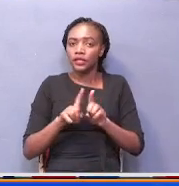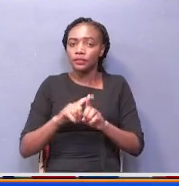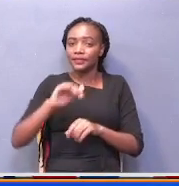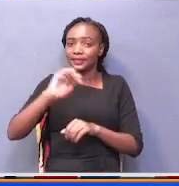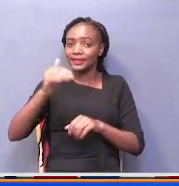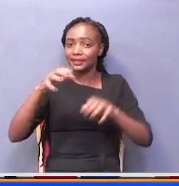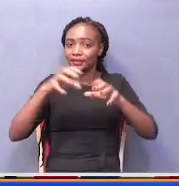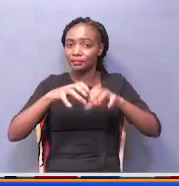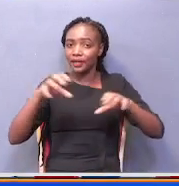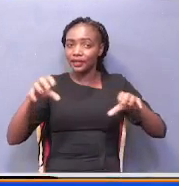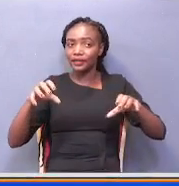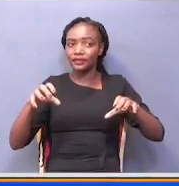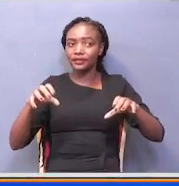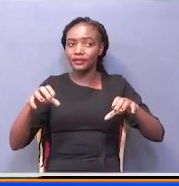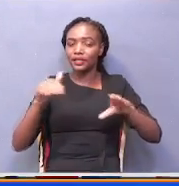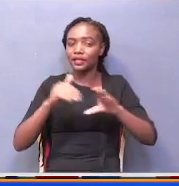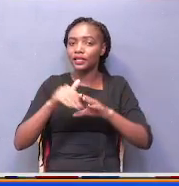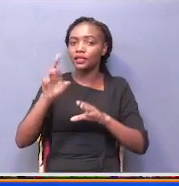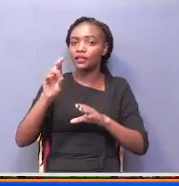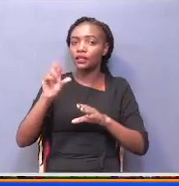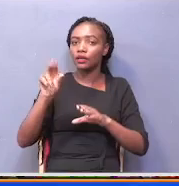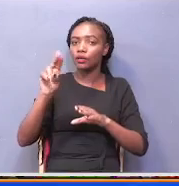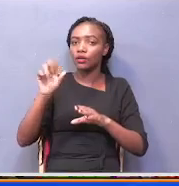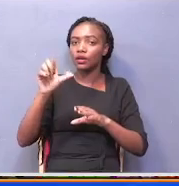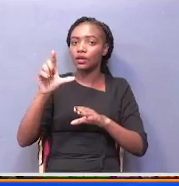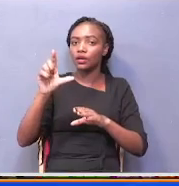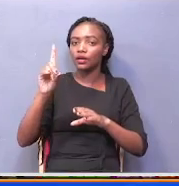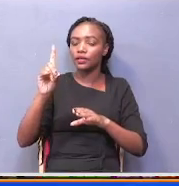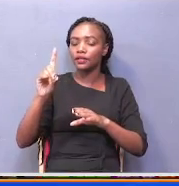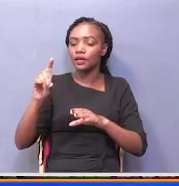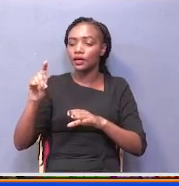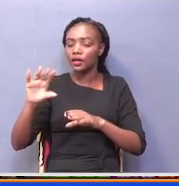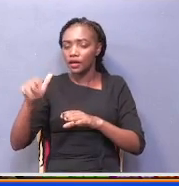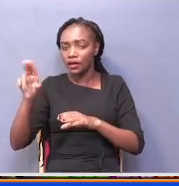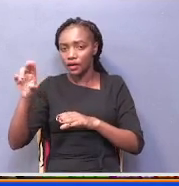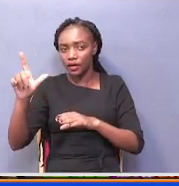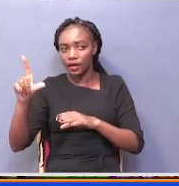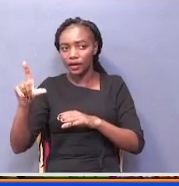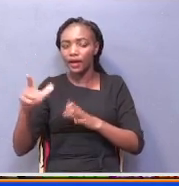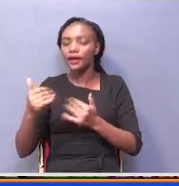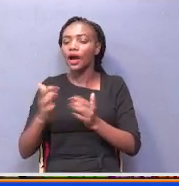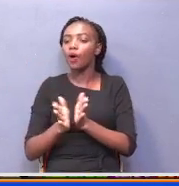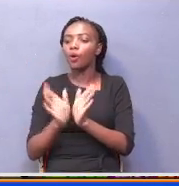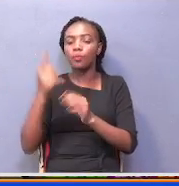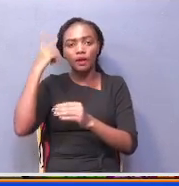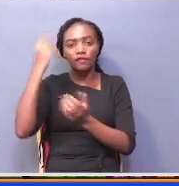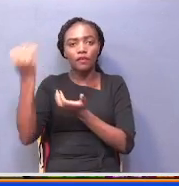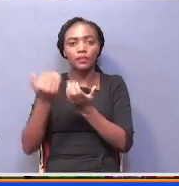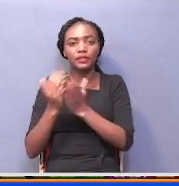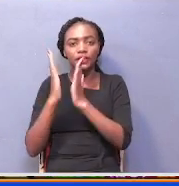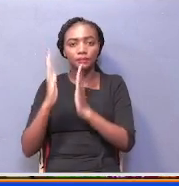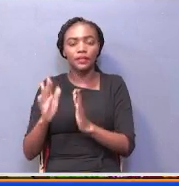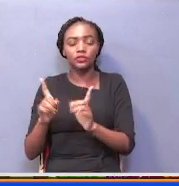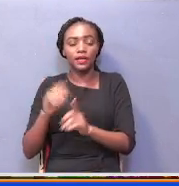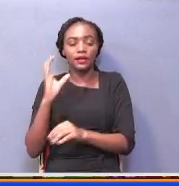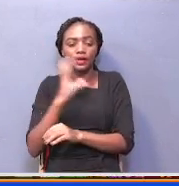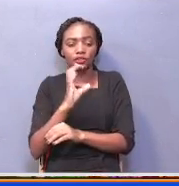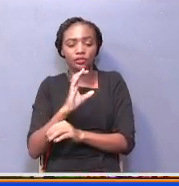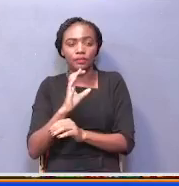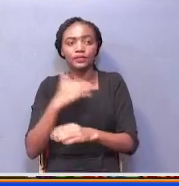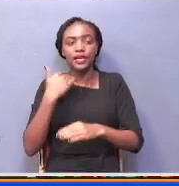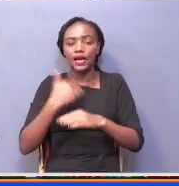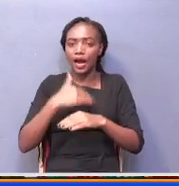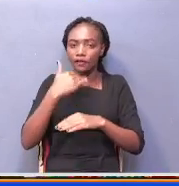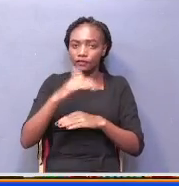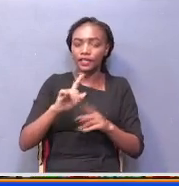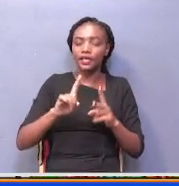Market located along Ronald Ngala Street has since opened its doors again for traders and their customers following